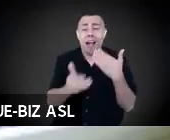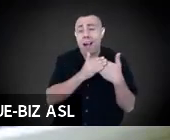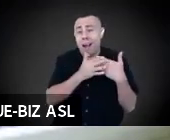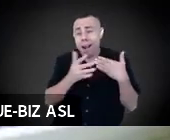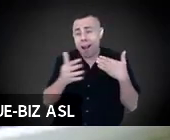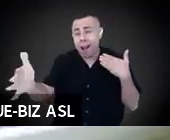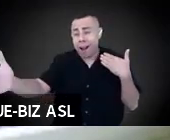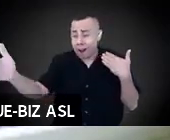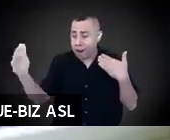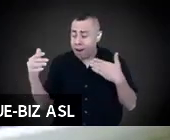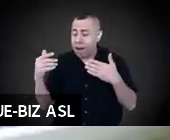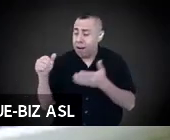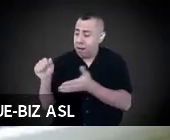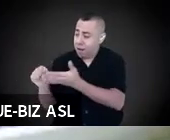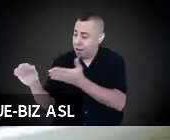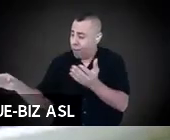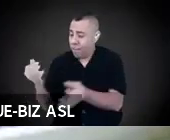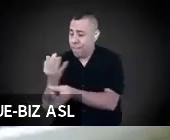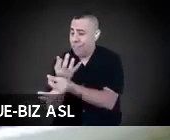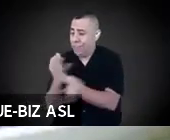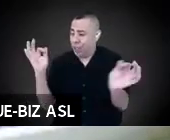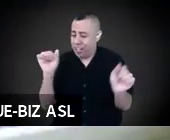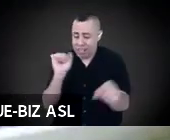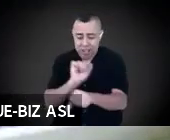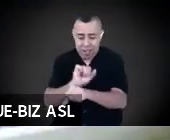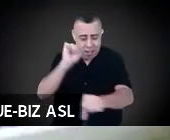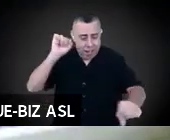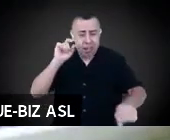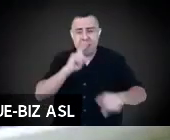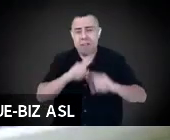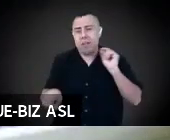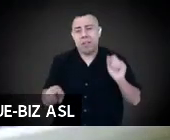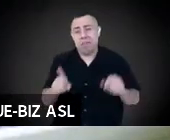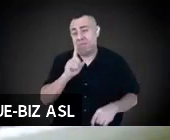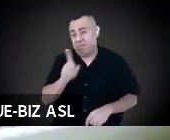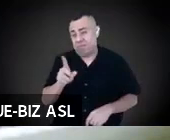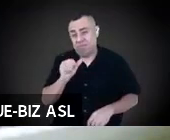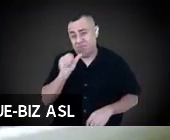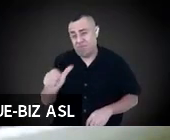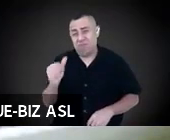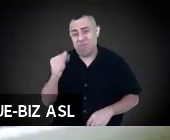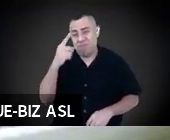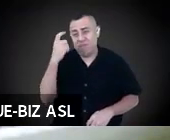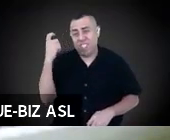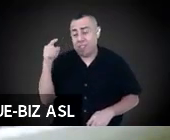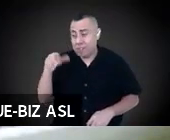free, but you're not free, because the community is going to remember and